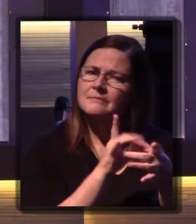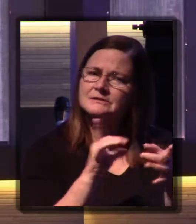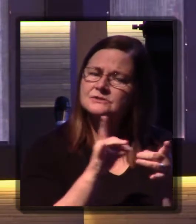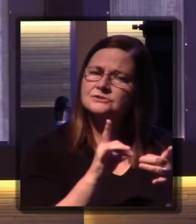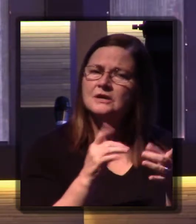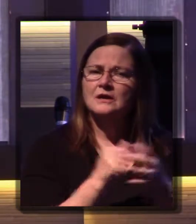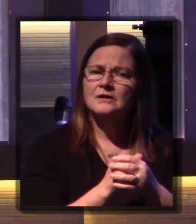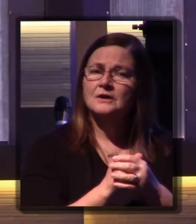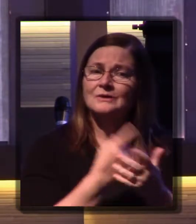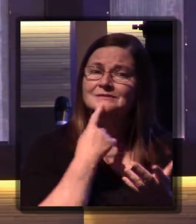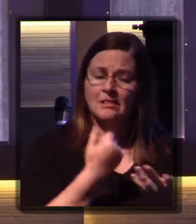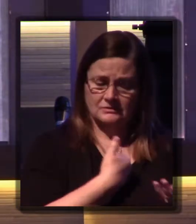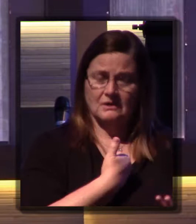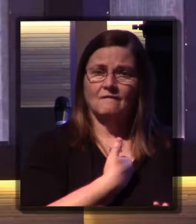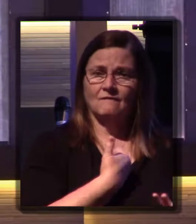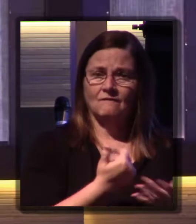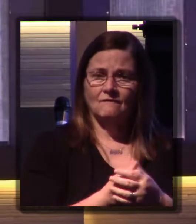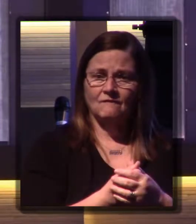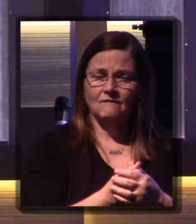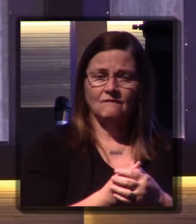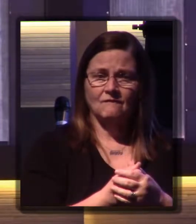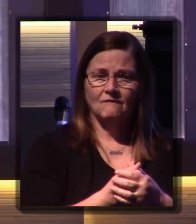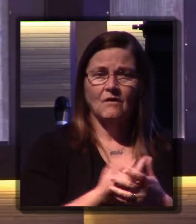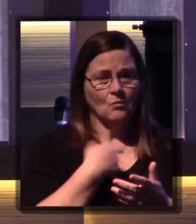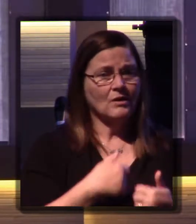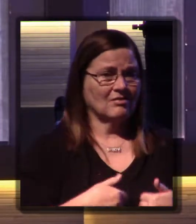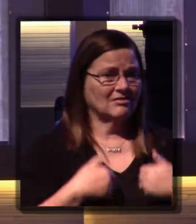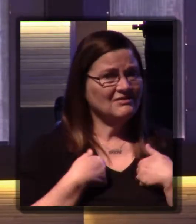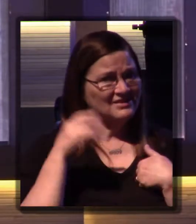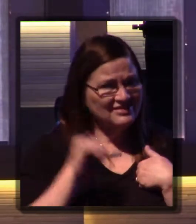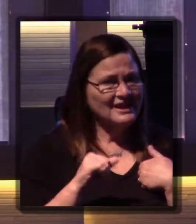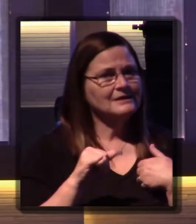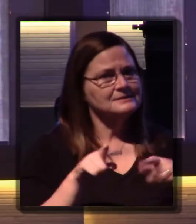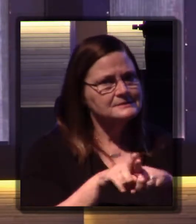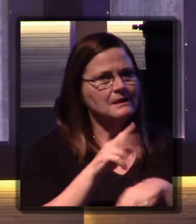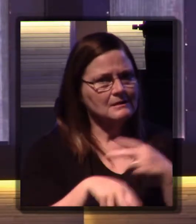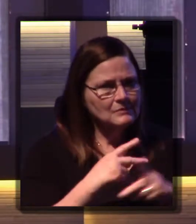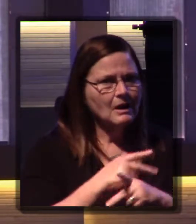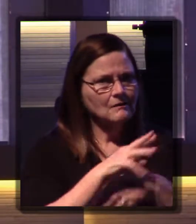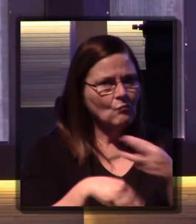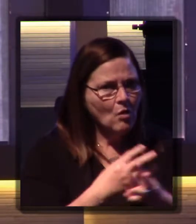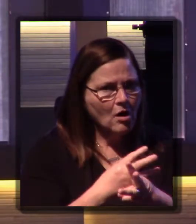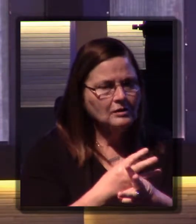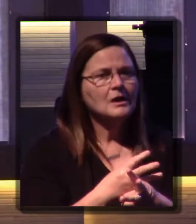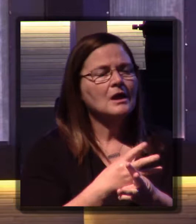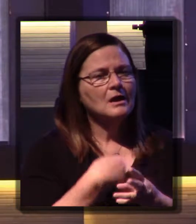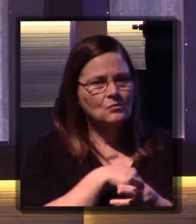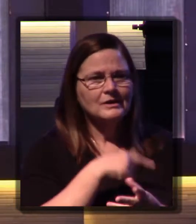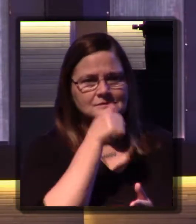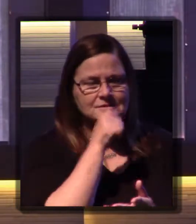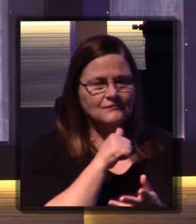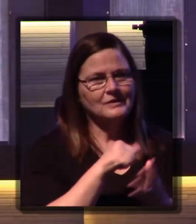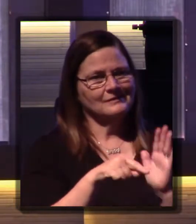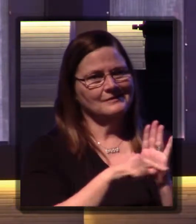the message that we're speaking to ourselves, because we are living in that same world and we are suffering the